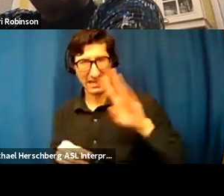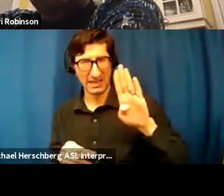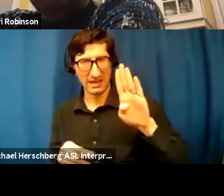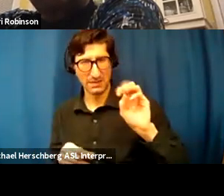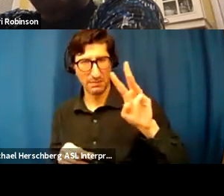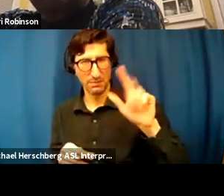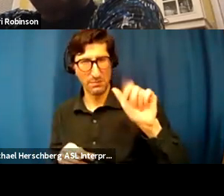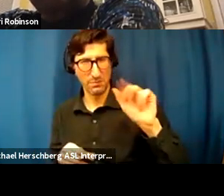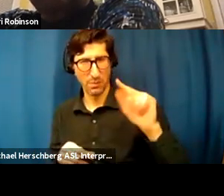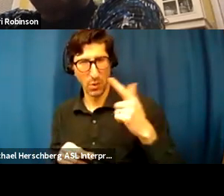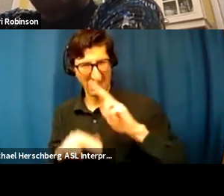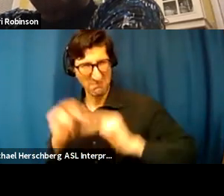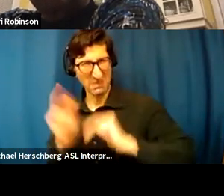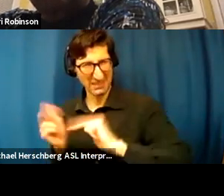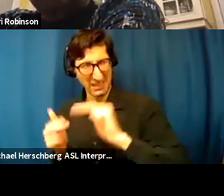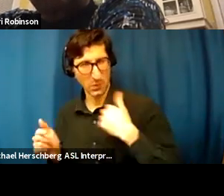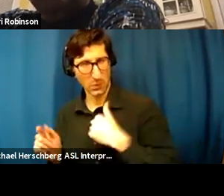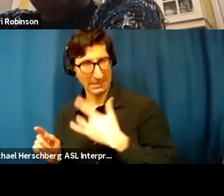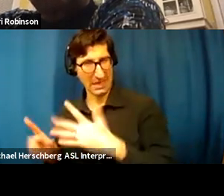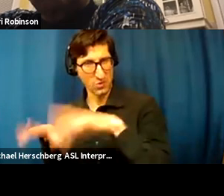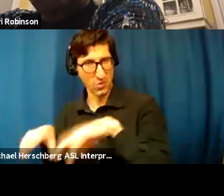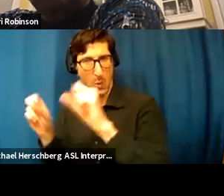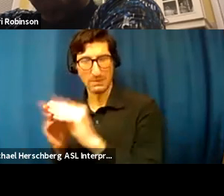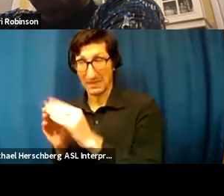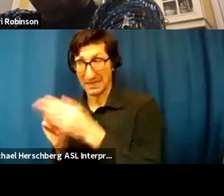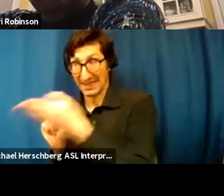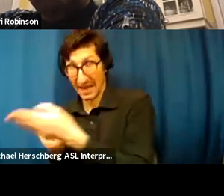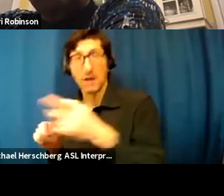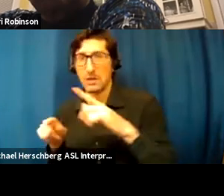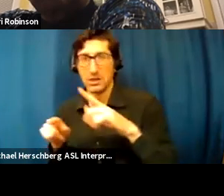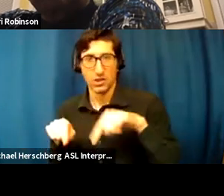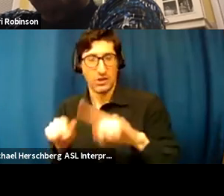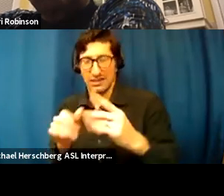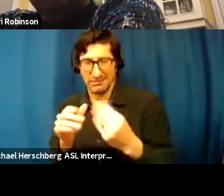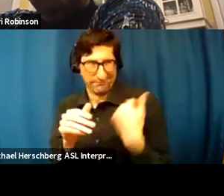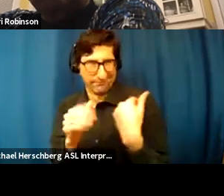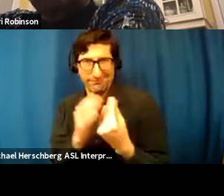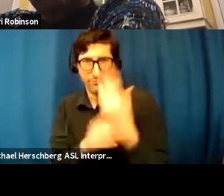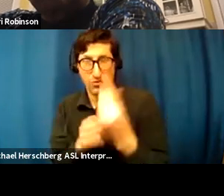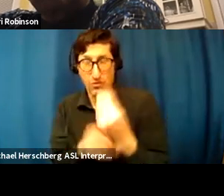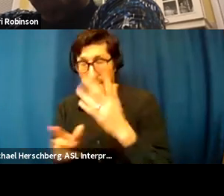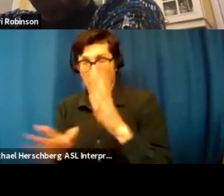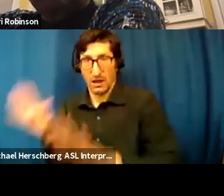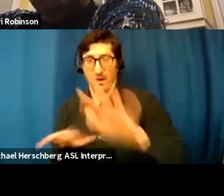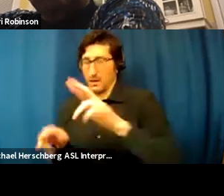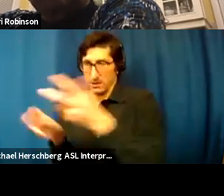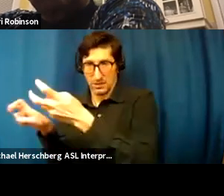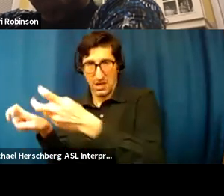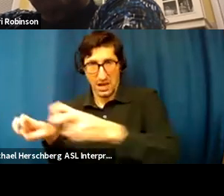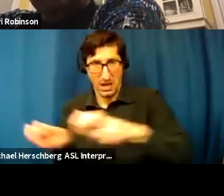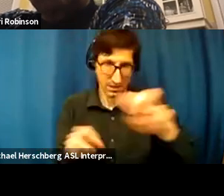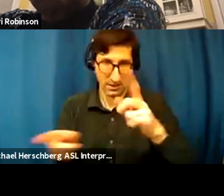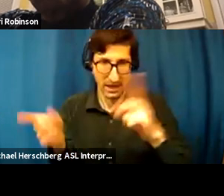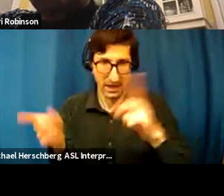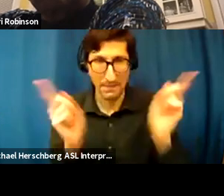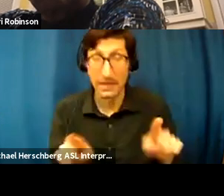in the first several months of the pandemic is when we really experienced our transitioning period. But I think that this ever since this school year